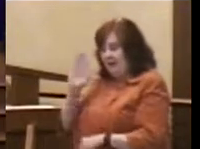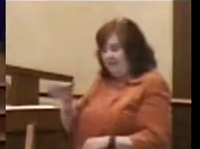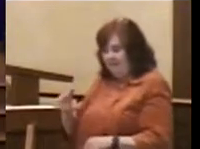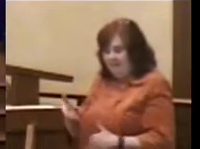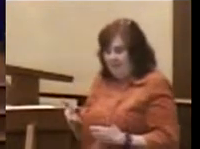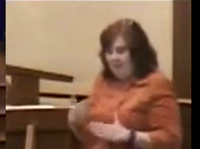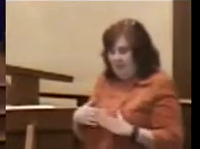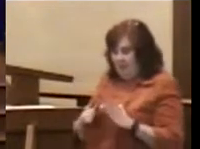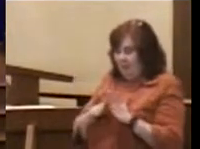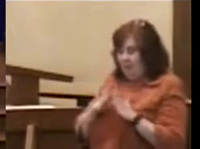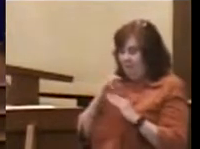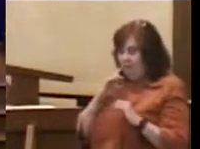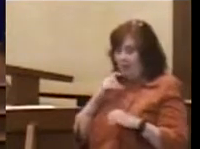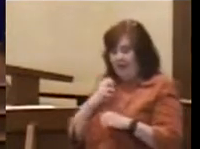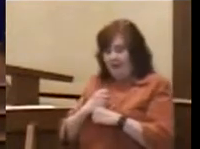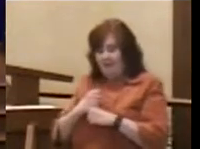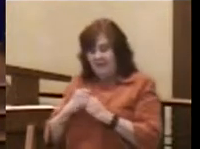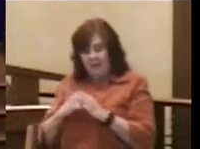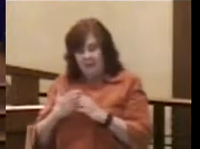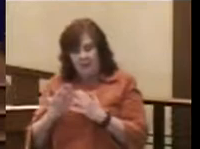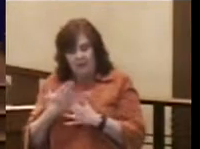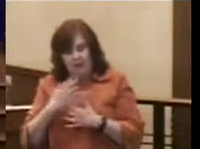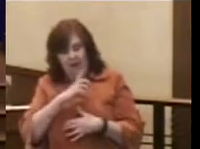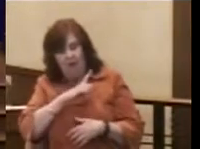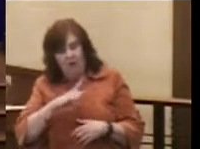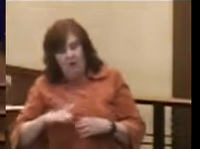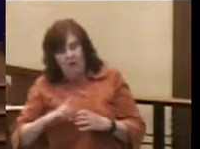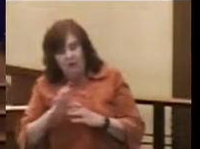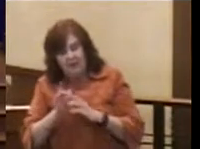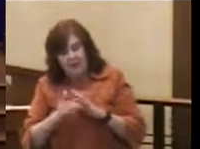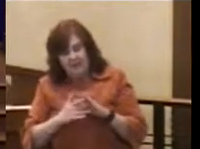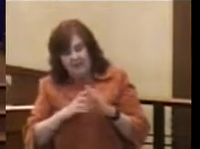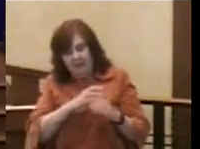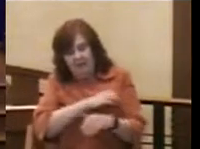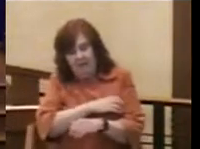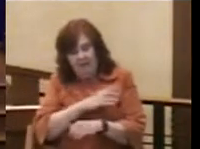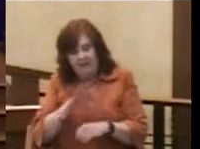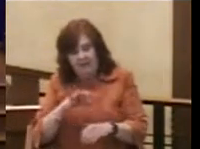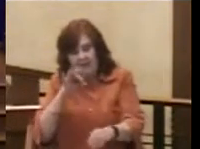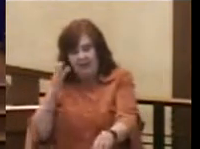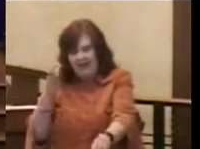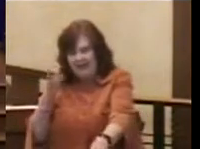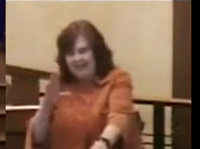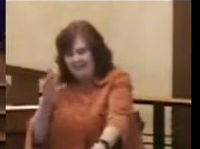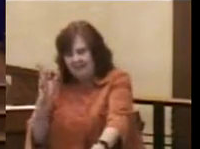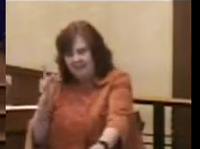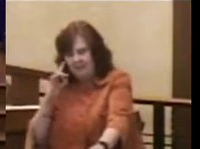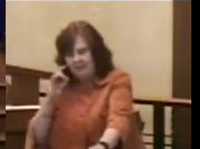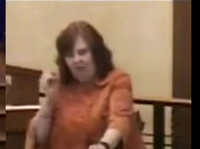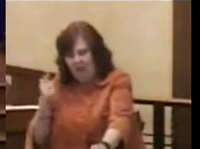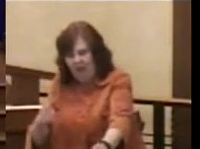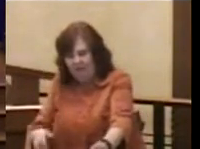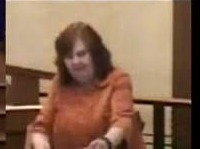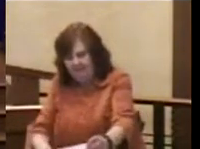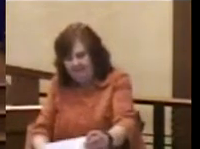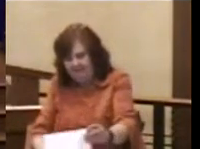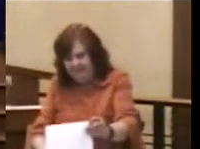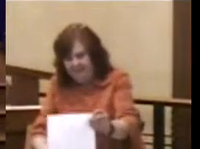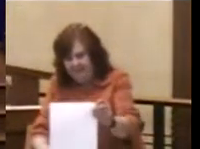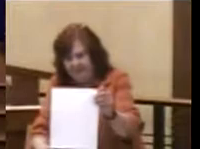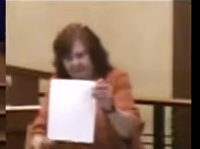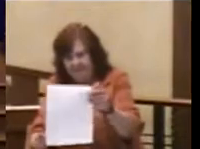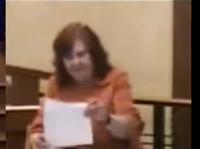Let us pray with confidence through our Lord Jesus and in the power of his Spirit, ask his mercy for all need.